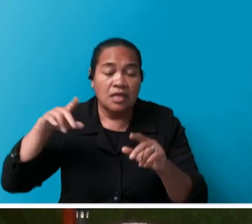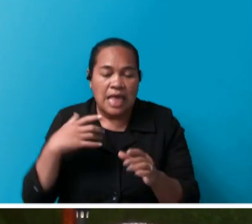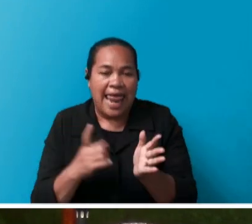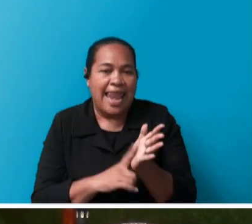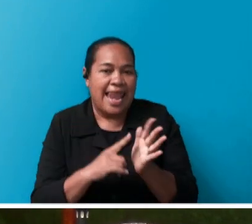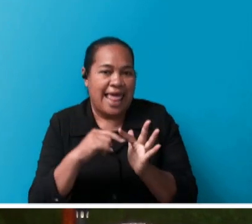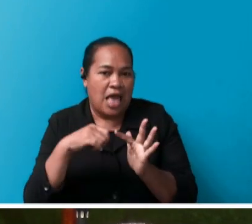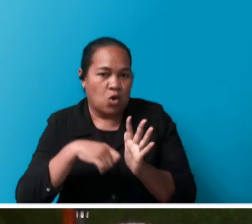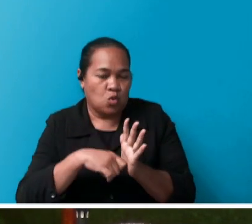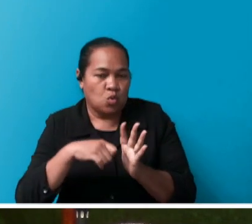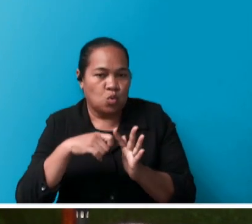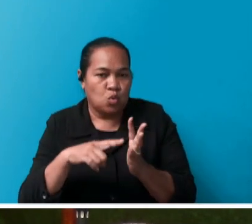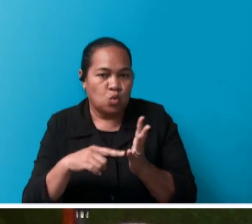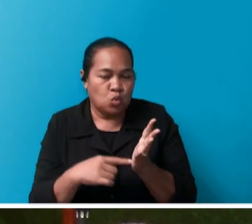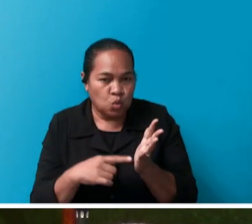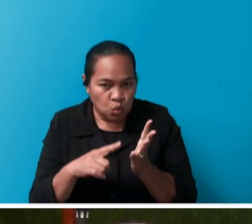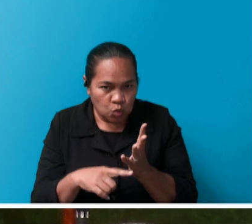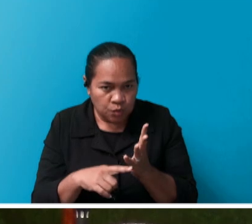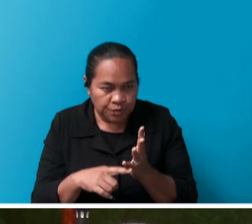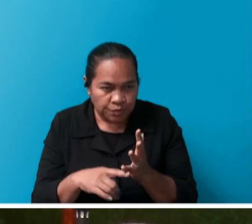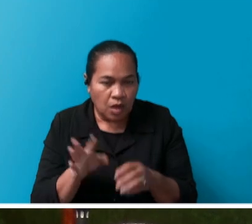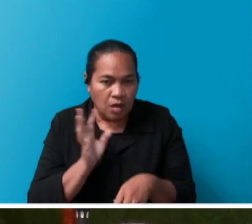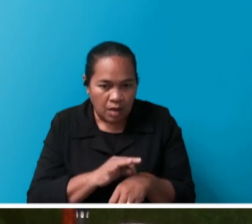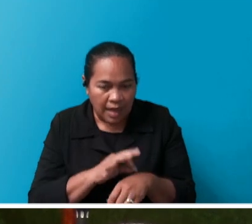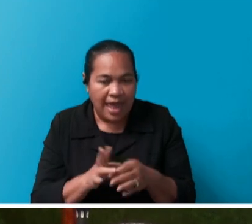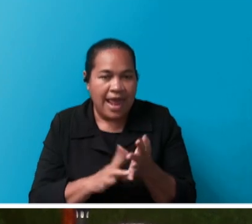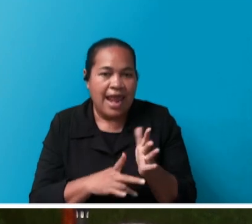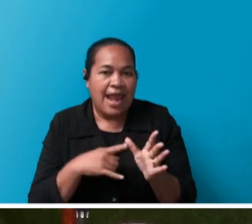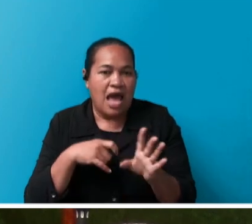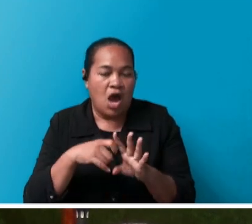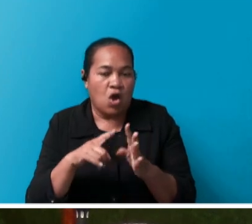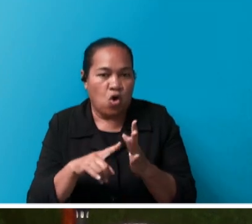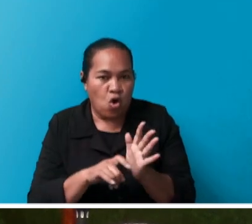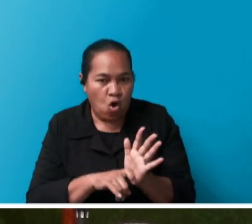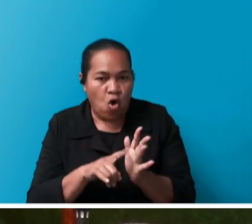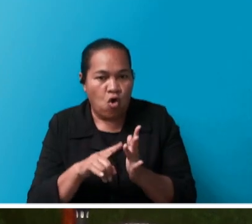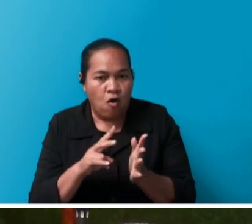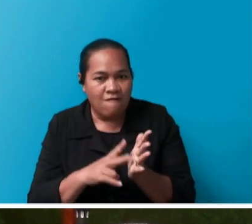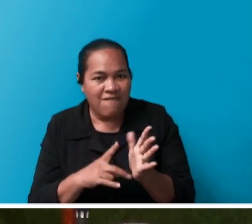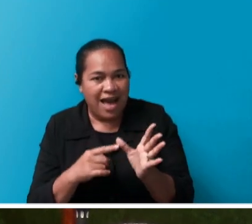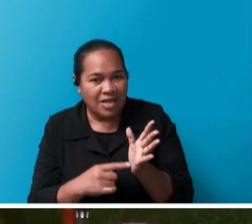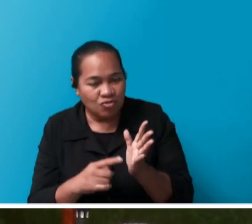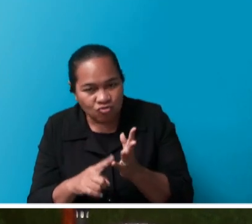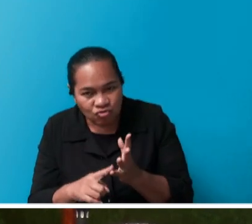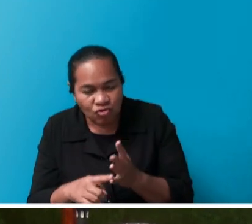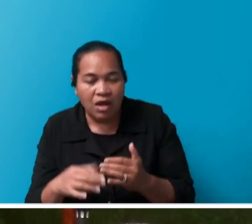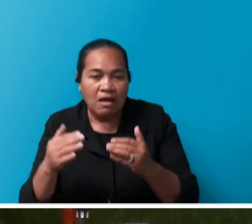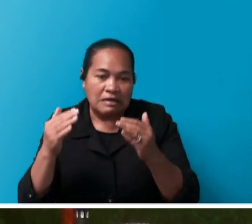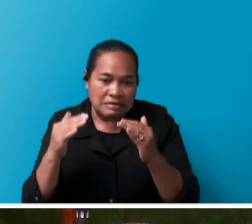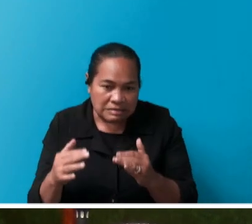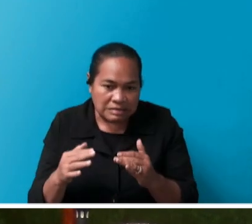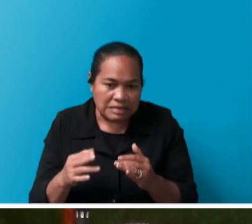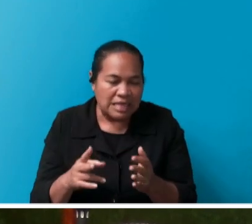Center at Nakandrundu, Korbatu Health Center in the Tikin of Woilebu, Koro Health Center,